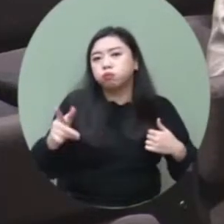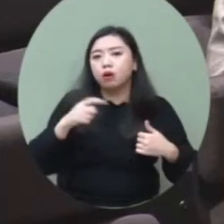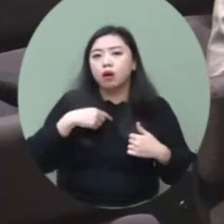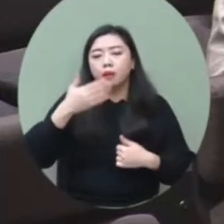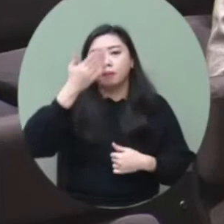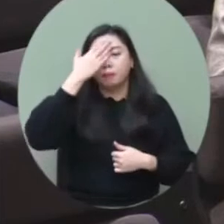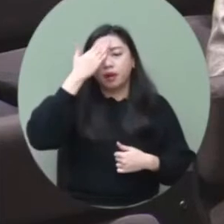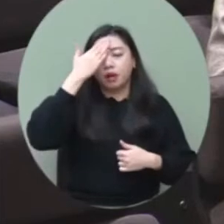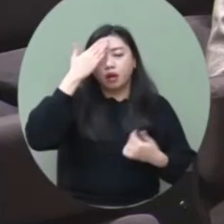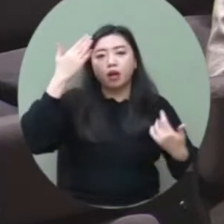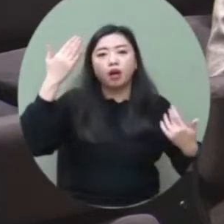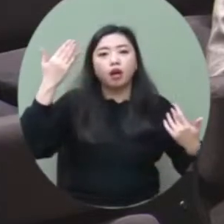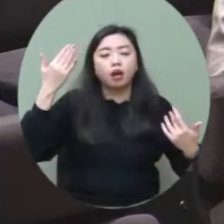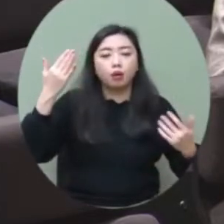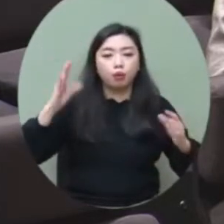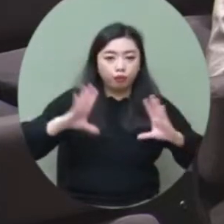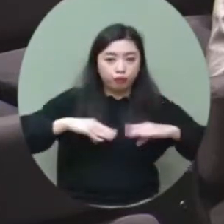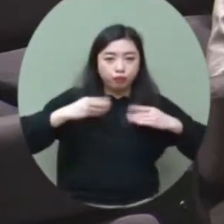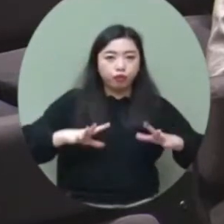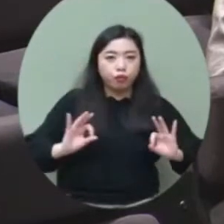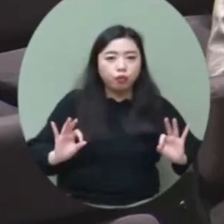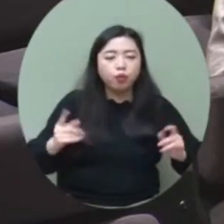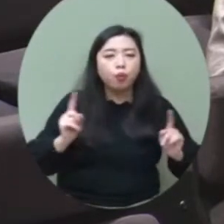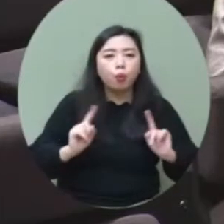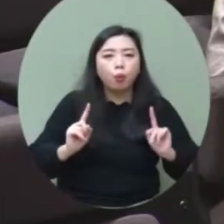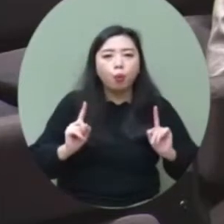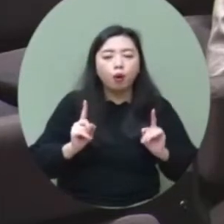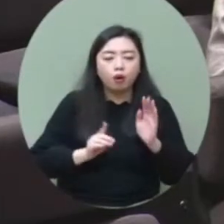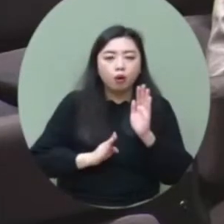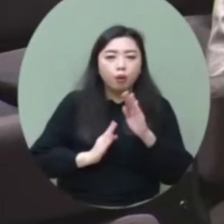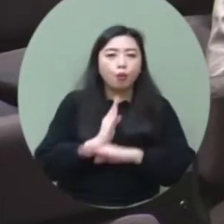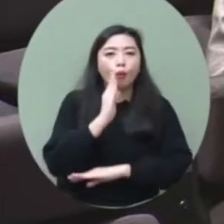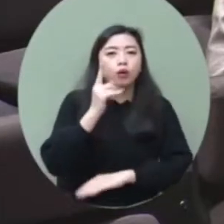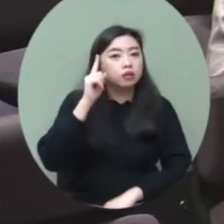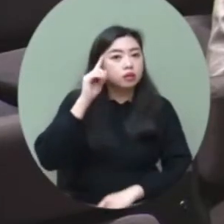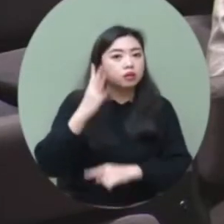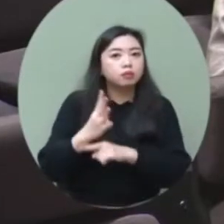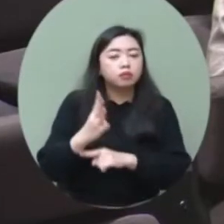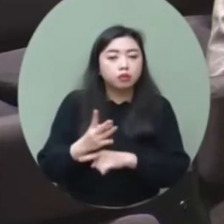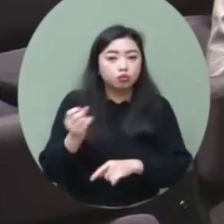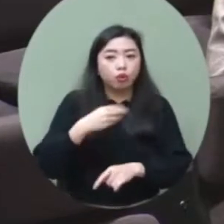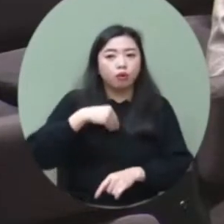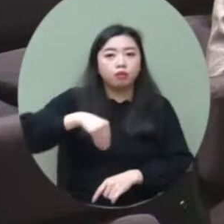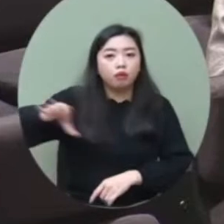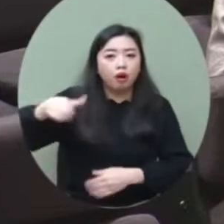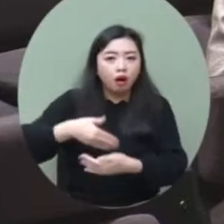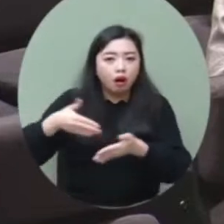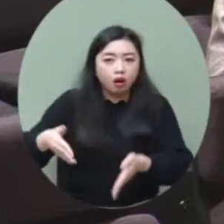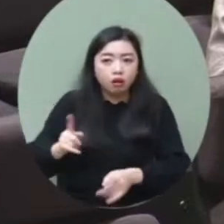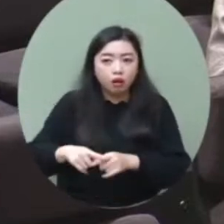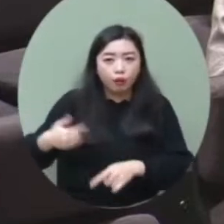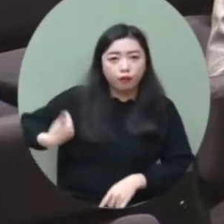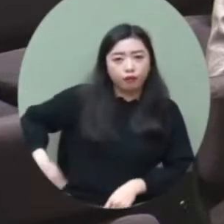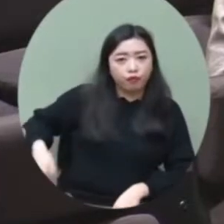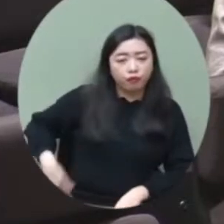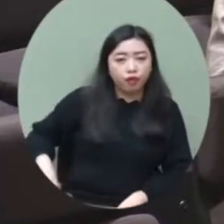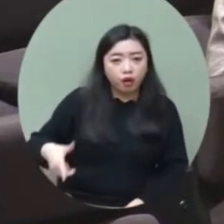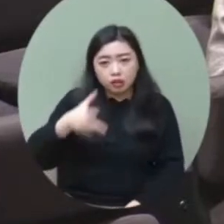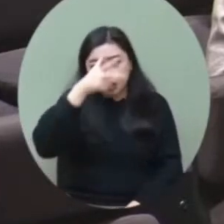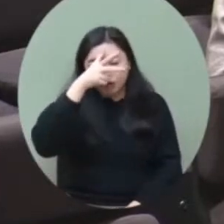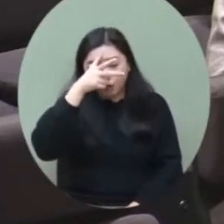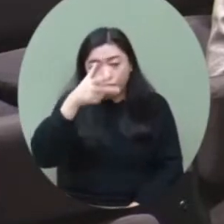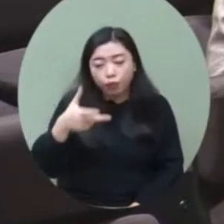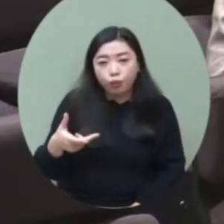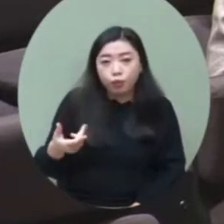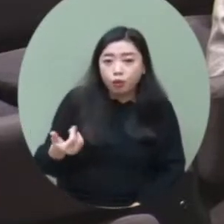for the confirmative results, and by the time when they are sent to the quarantine center or isolation center, they have already